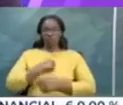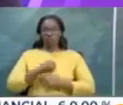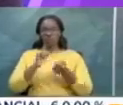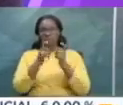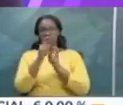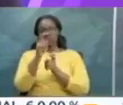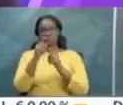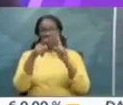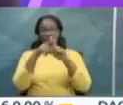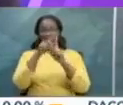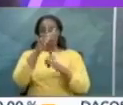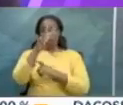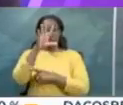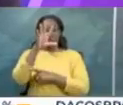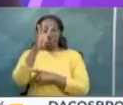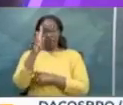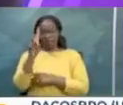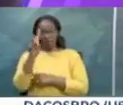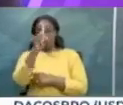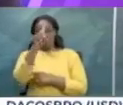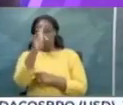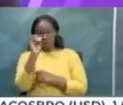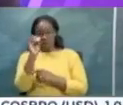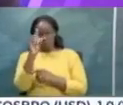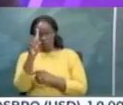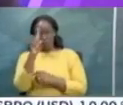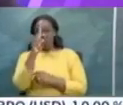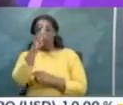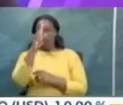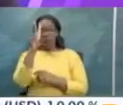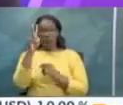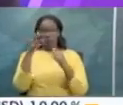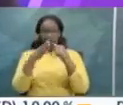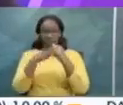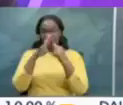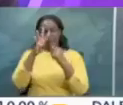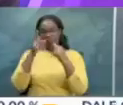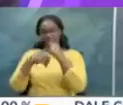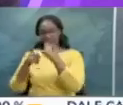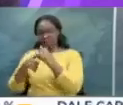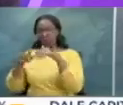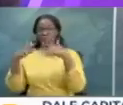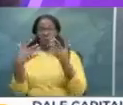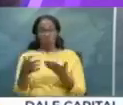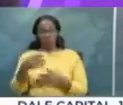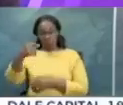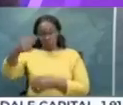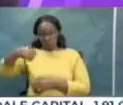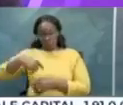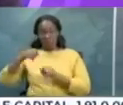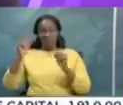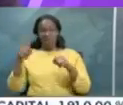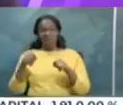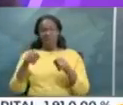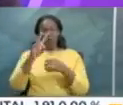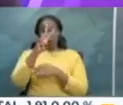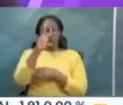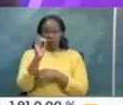that. It's +254 101 129 466, or text in. You can text in. The number